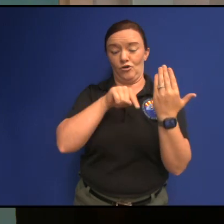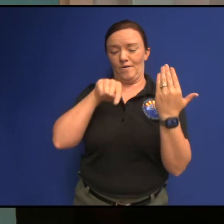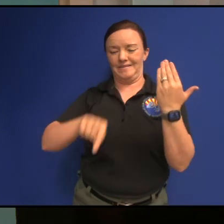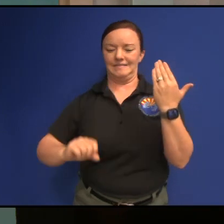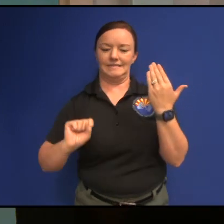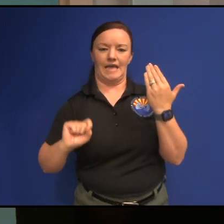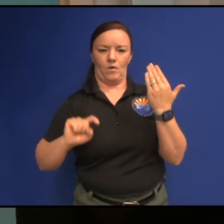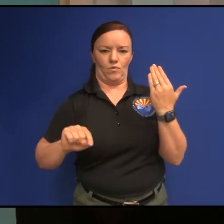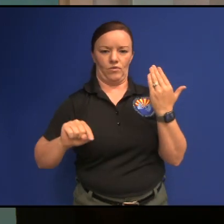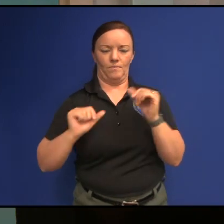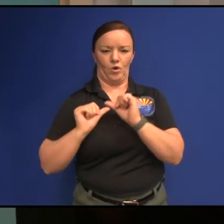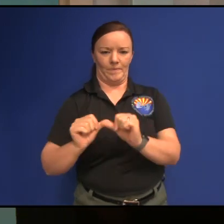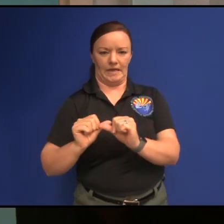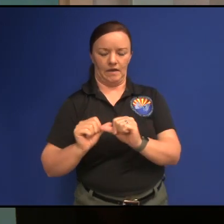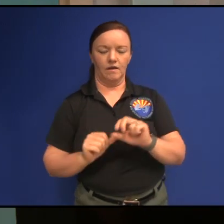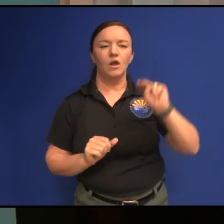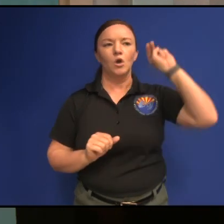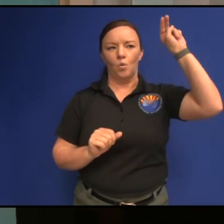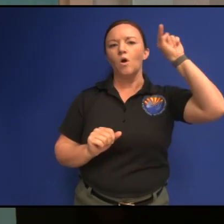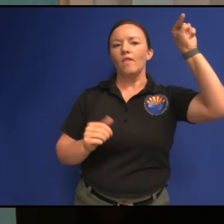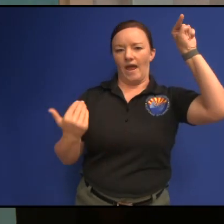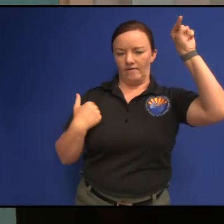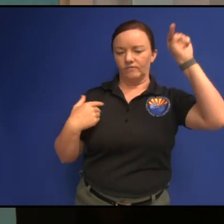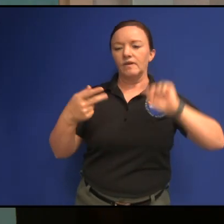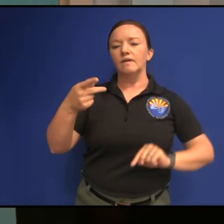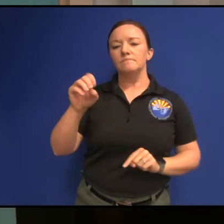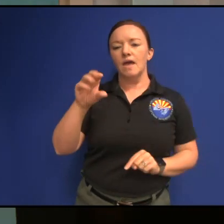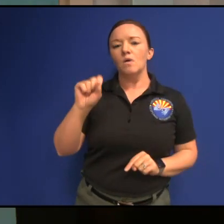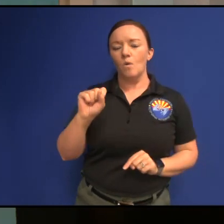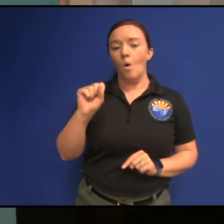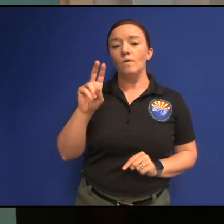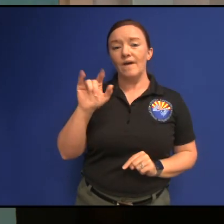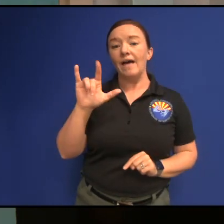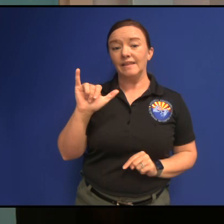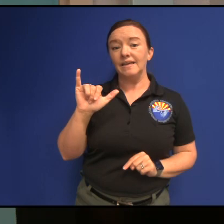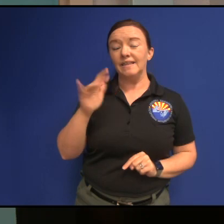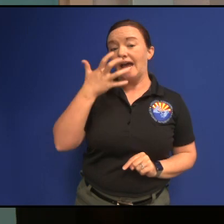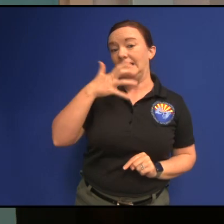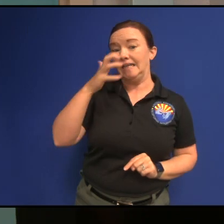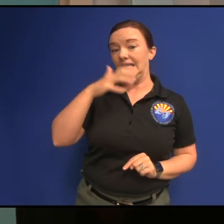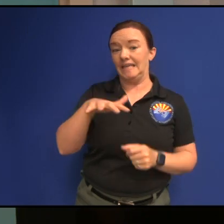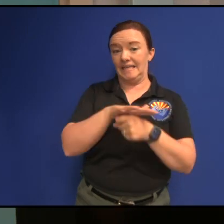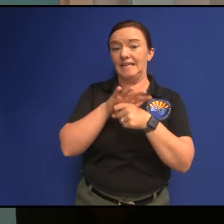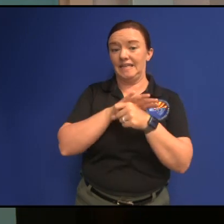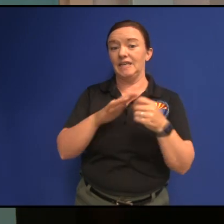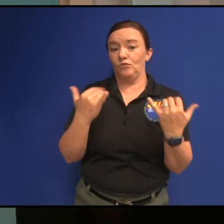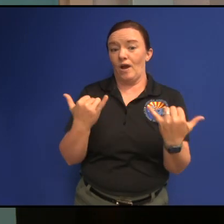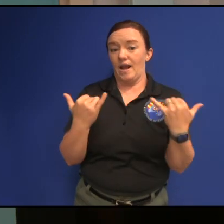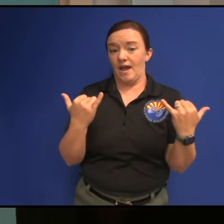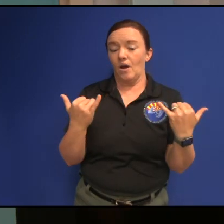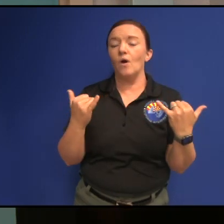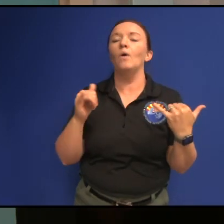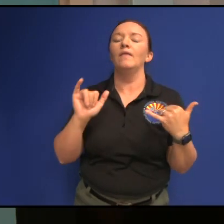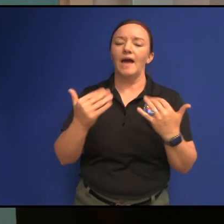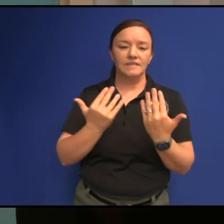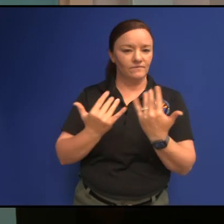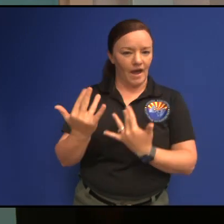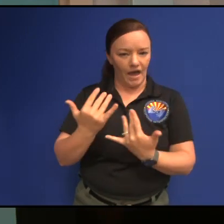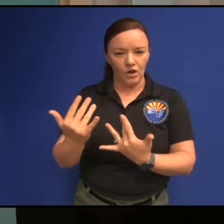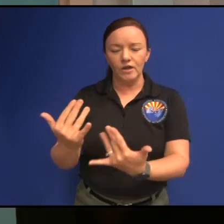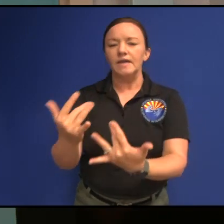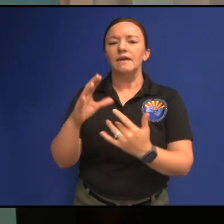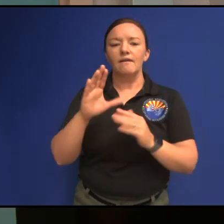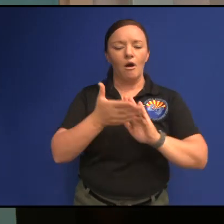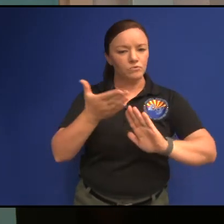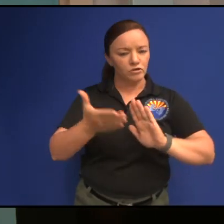here on the north end of the fire. And then over here in the Pecos Valley, where all the heat is right here, right now, This is where we're doing firing operations. This is where we're seeing